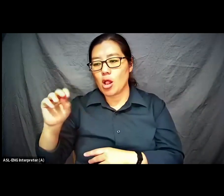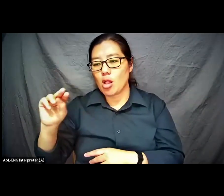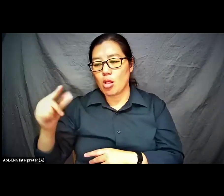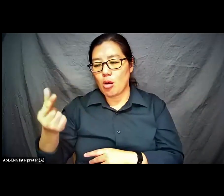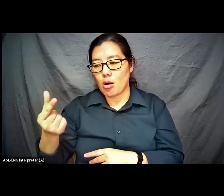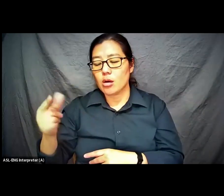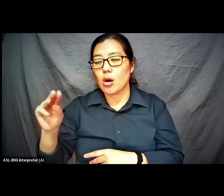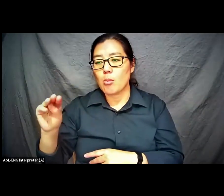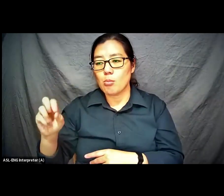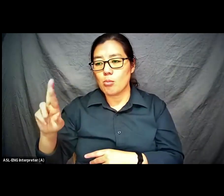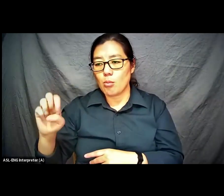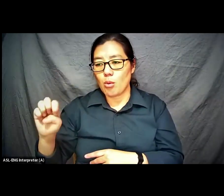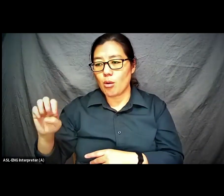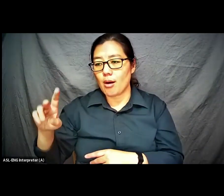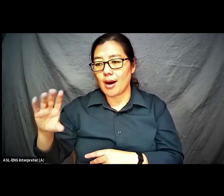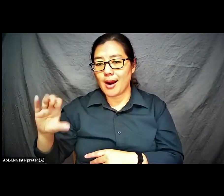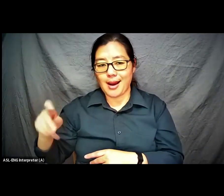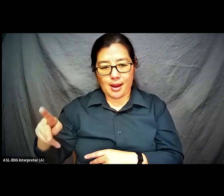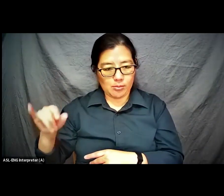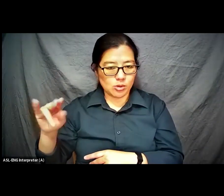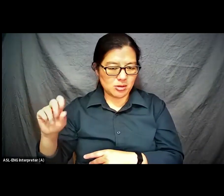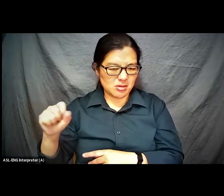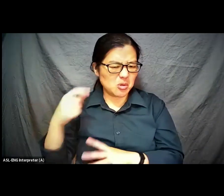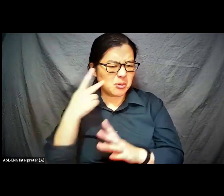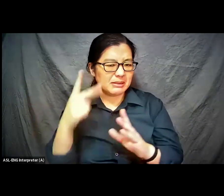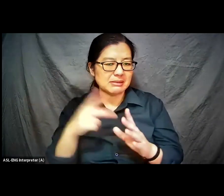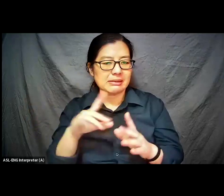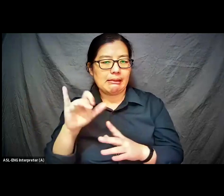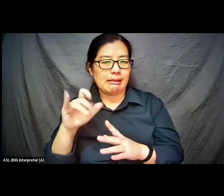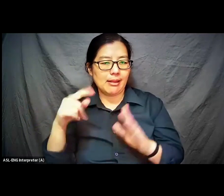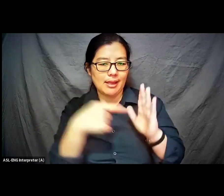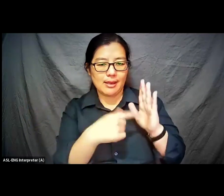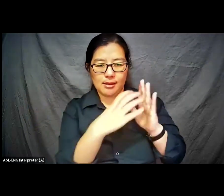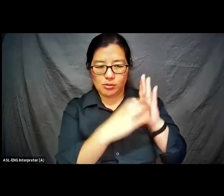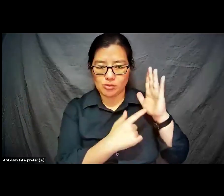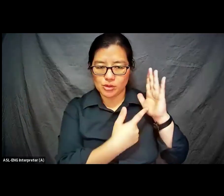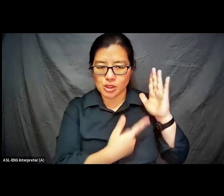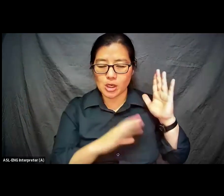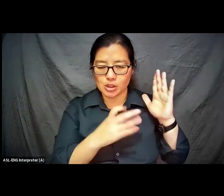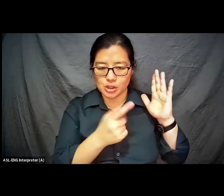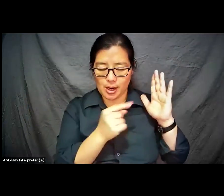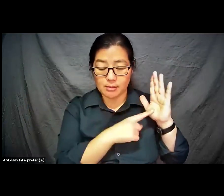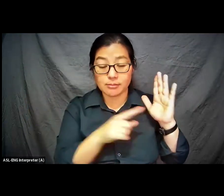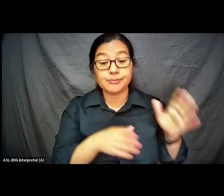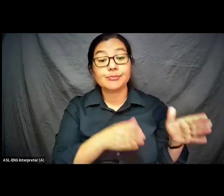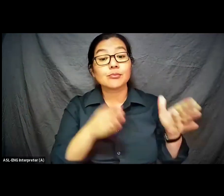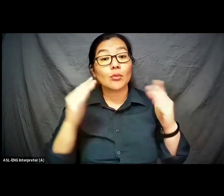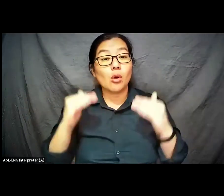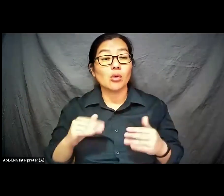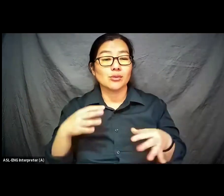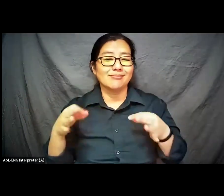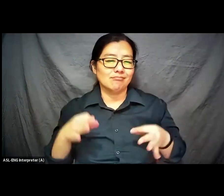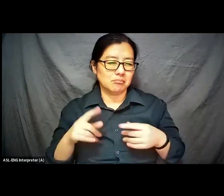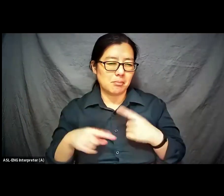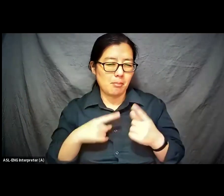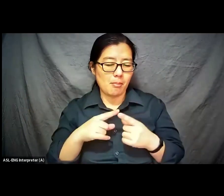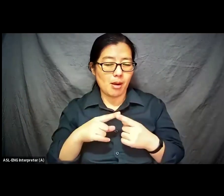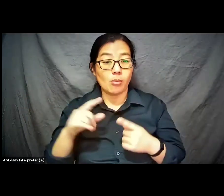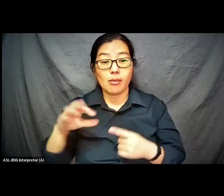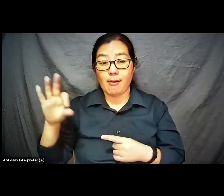they will give about a 10-minute presentation, and then we will also have about a 10-minute